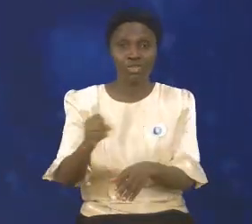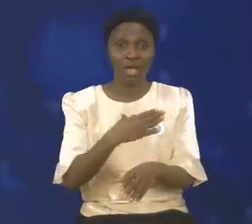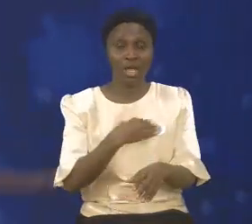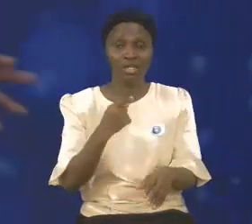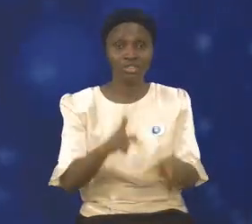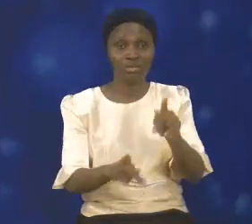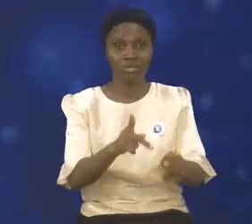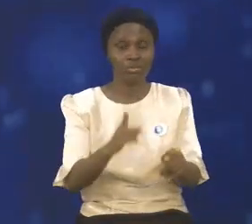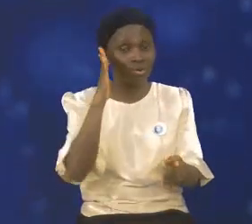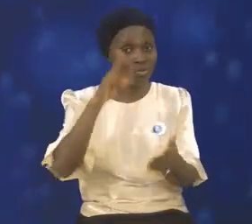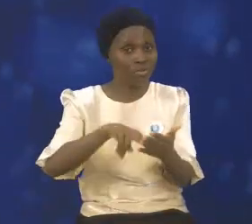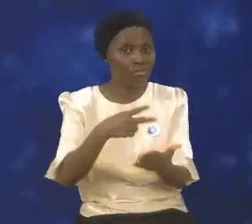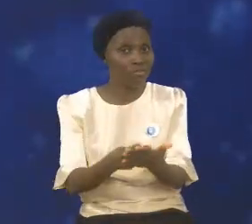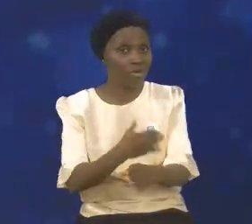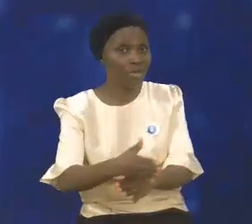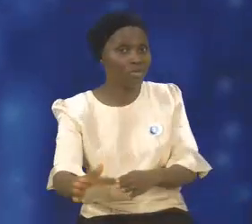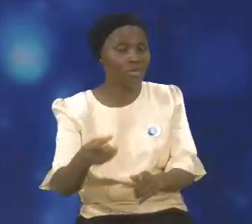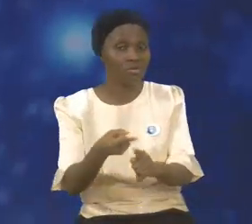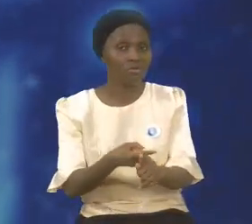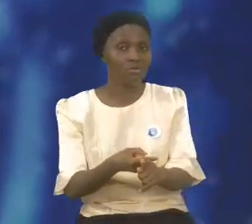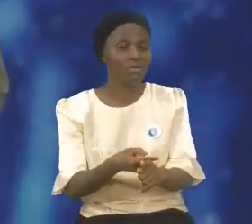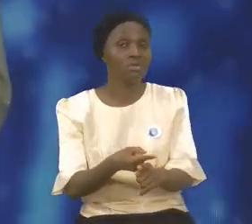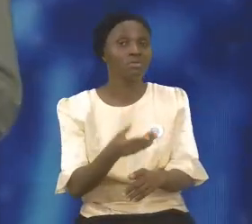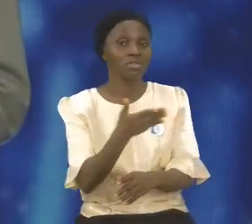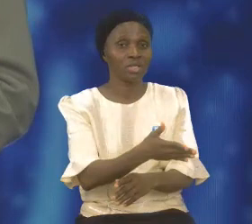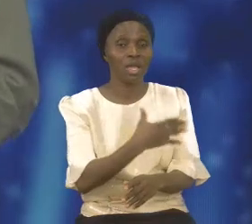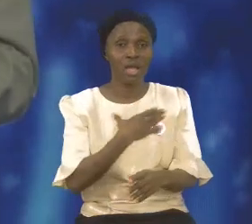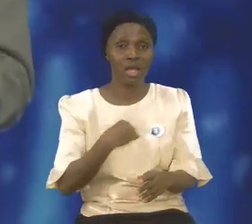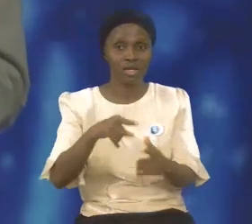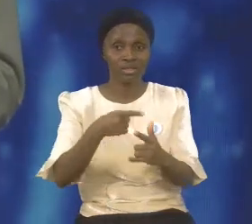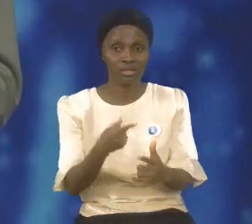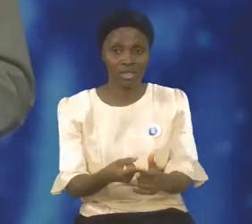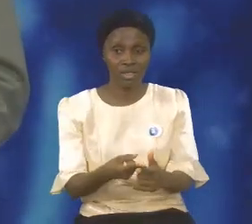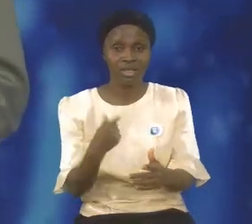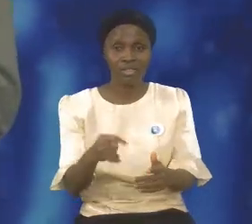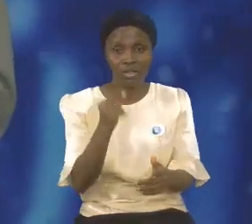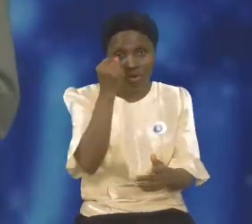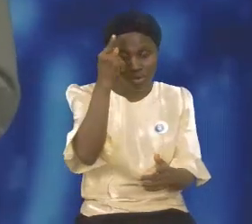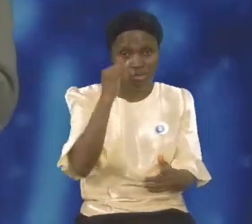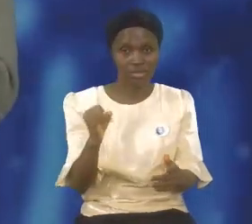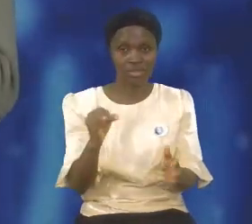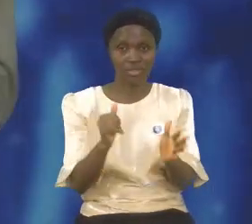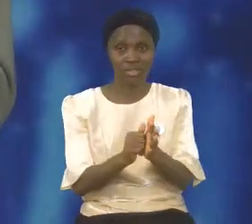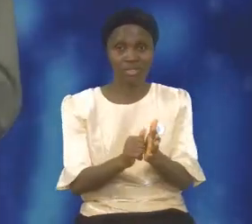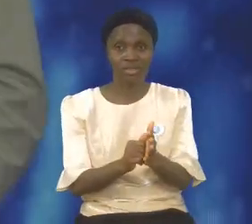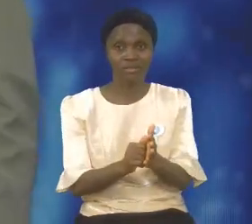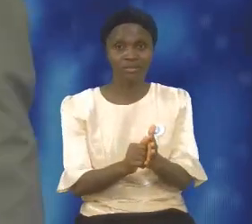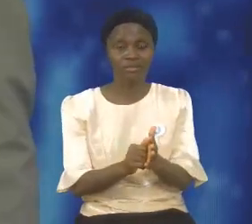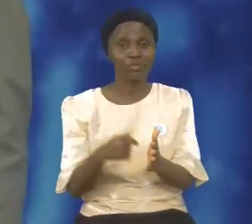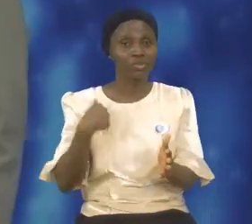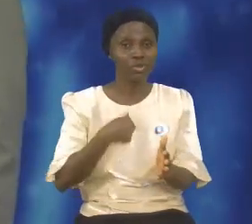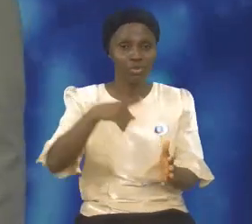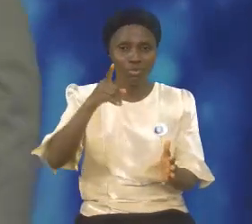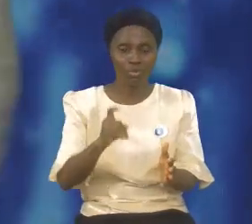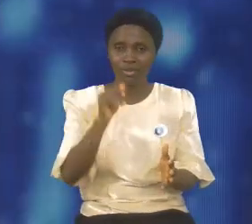will fall away from them. And then the understanding that we must endure